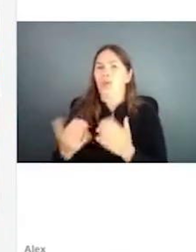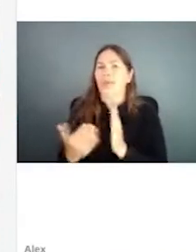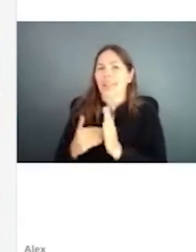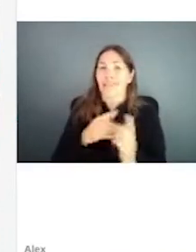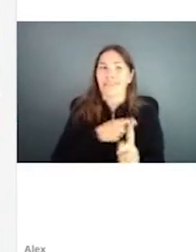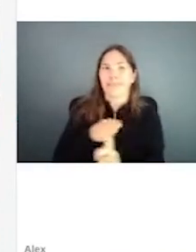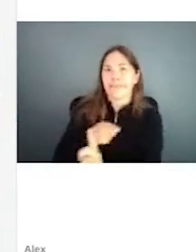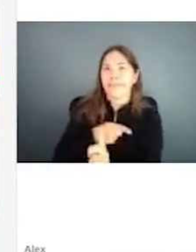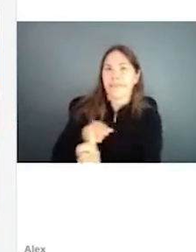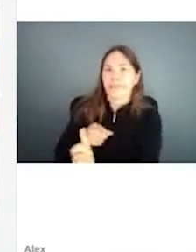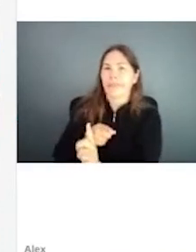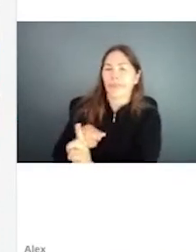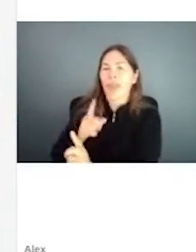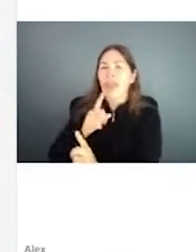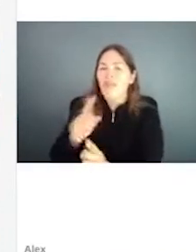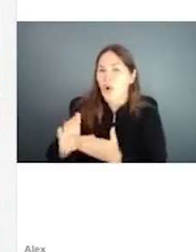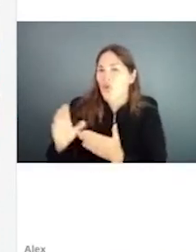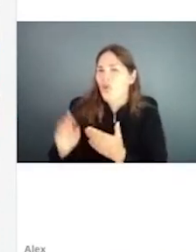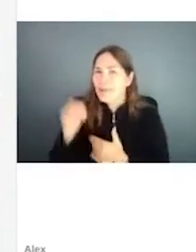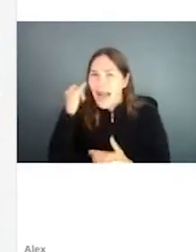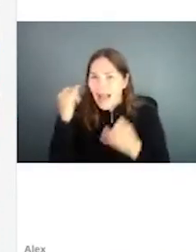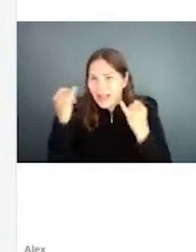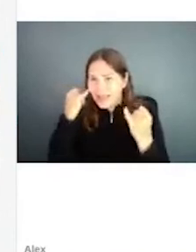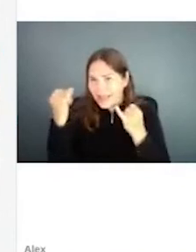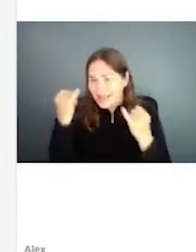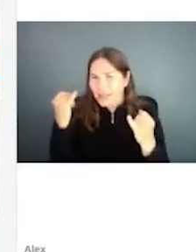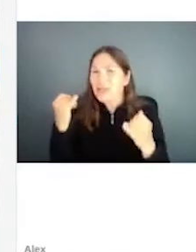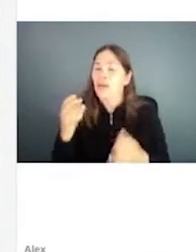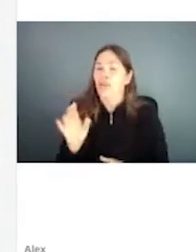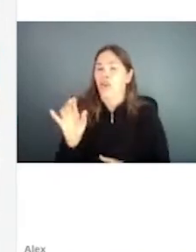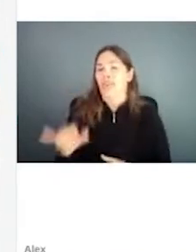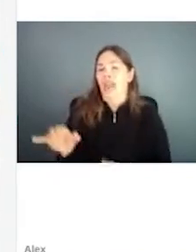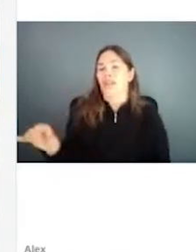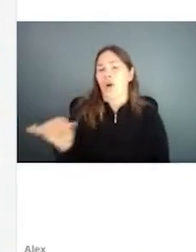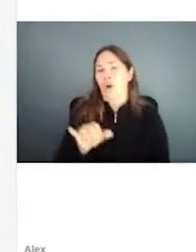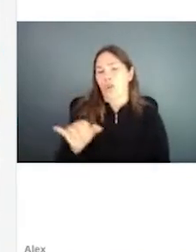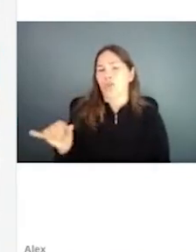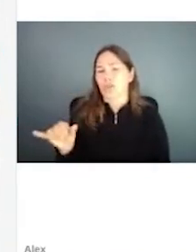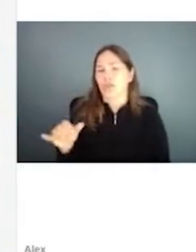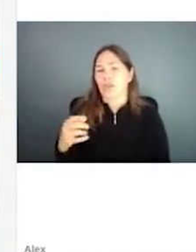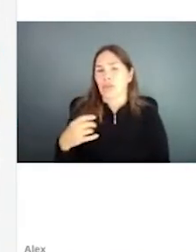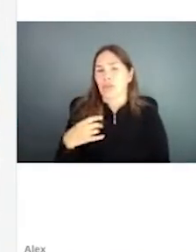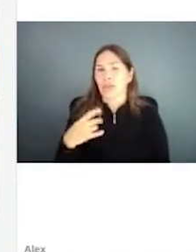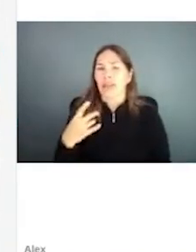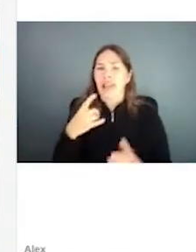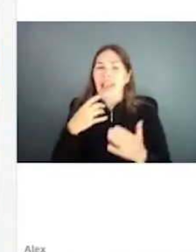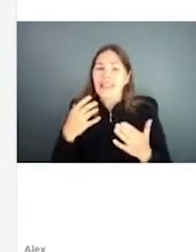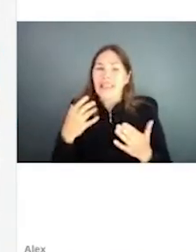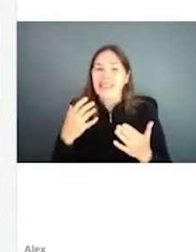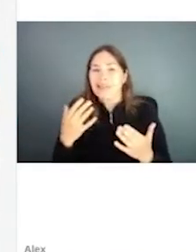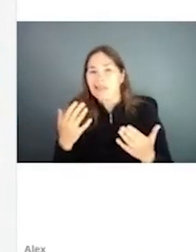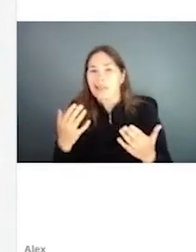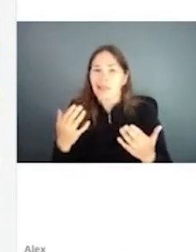to for curriculum ideas. And so that's also, it's one of those, it can be a bit of an ocean. You